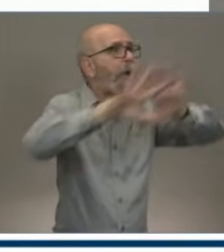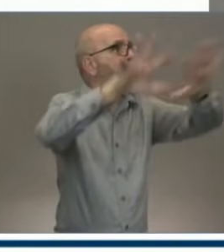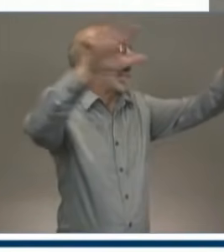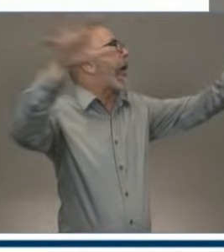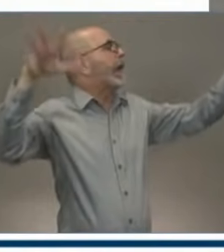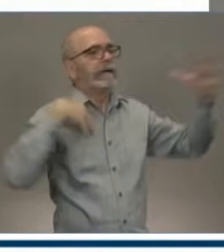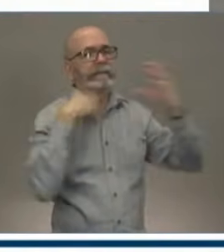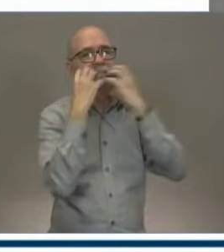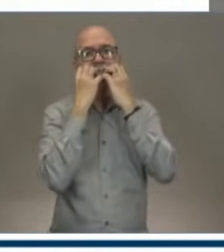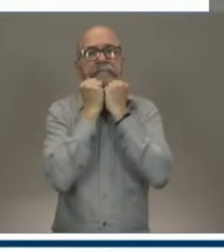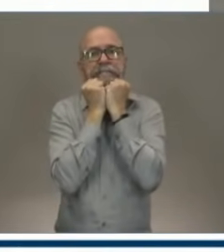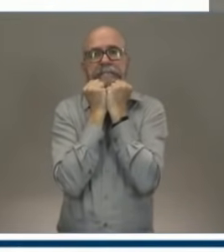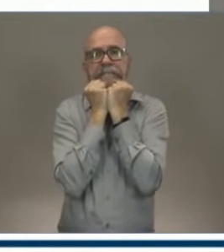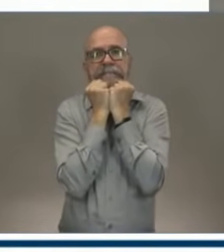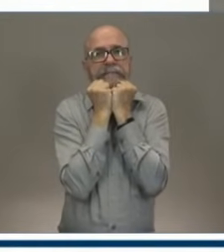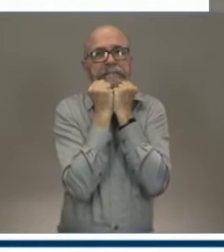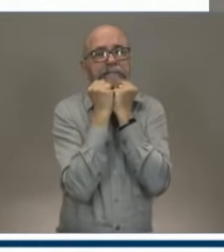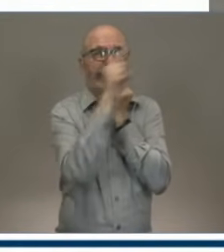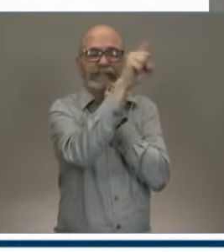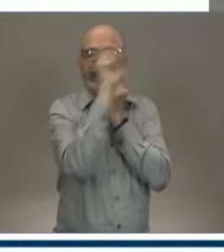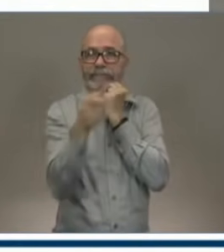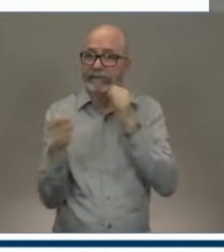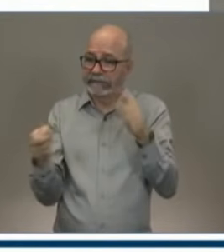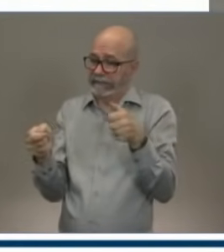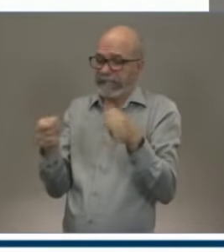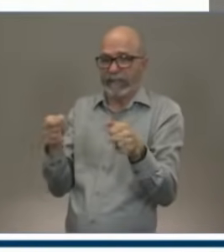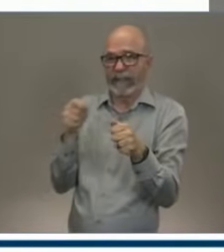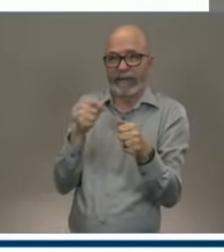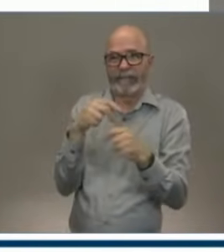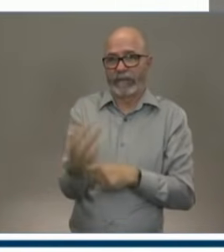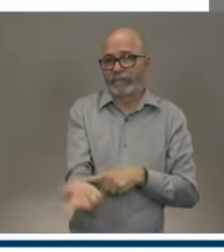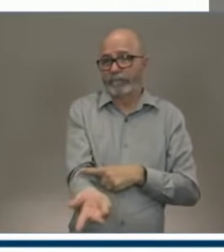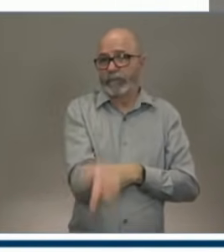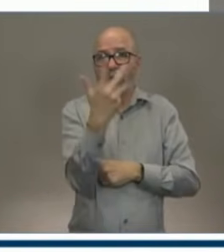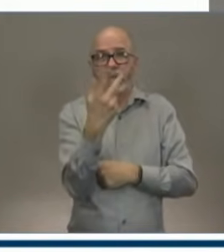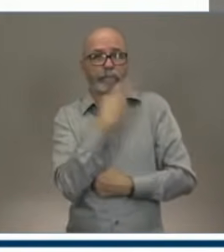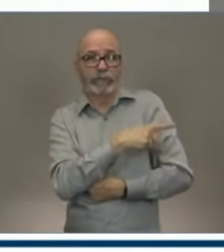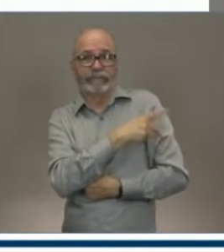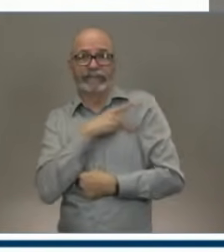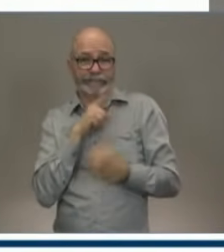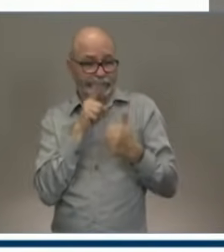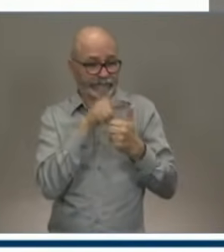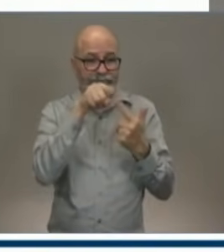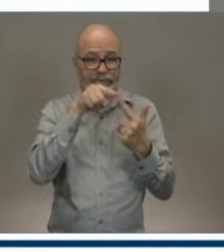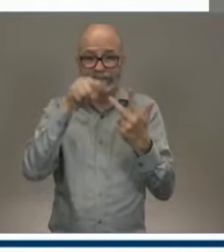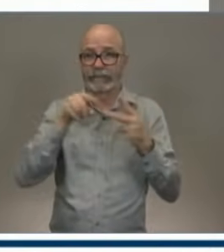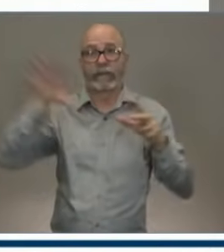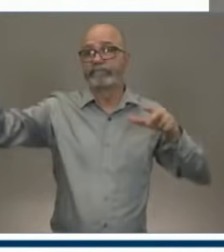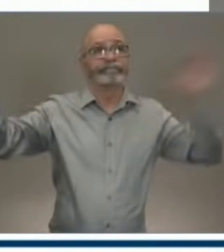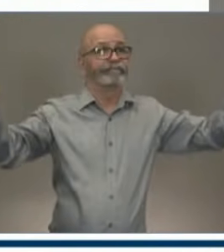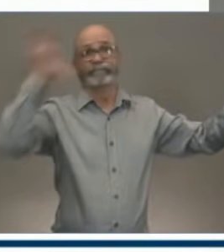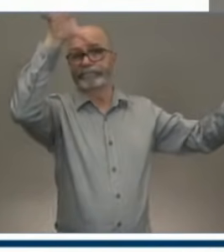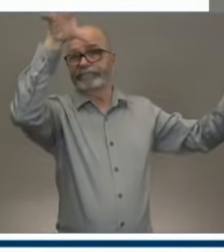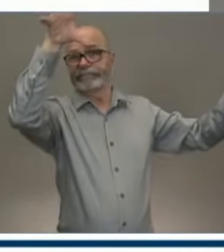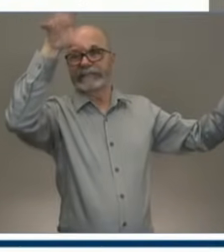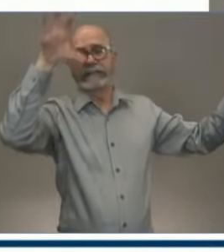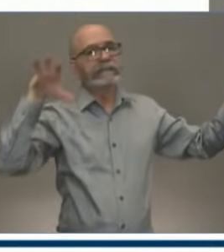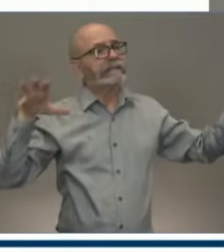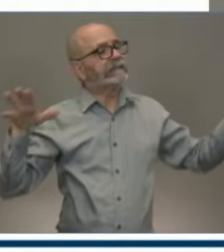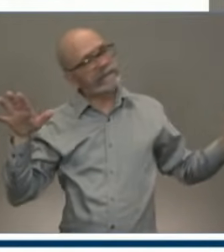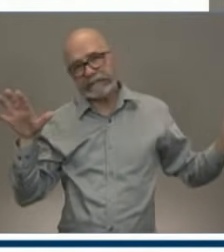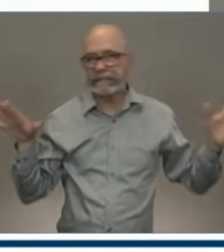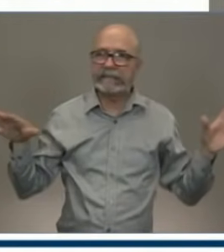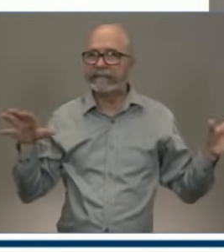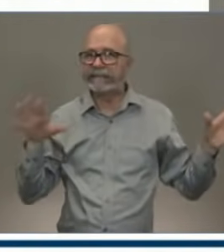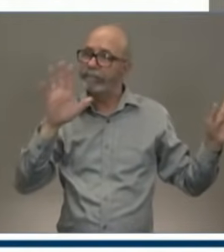with 3 maritime provinces, and we're expecting to have more conversations with them. But again, I recognize the importance of hockey,